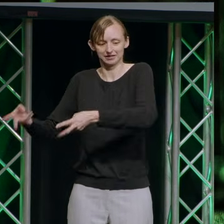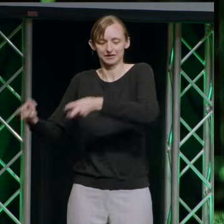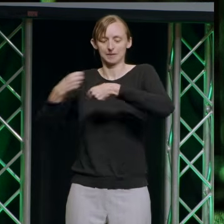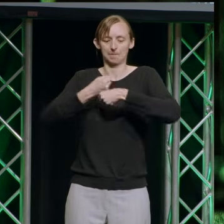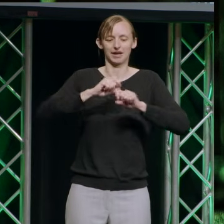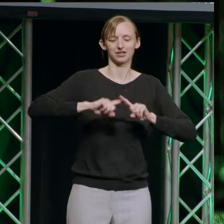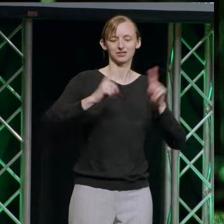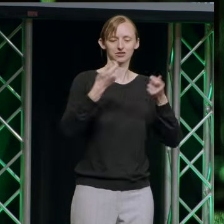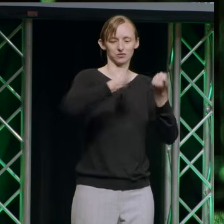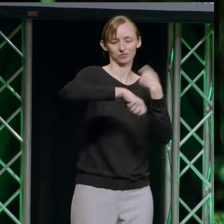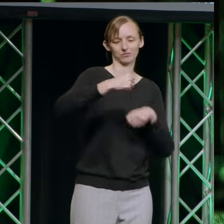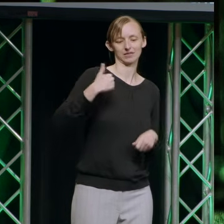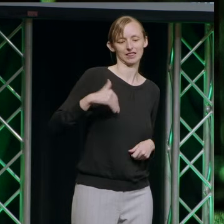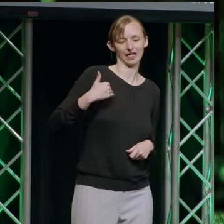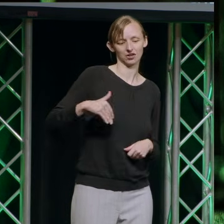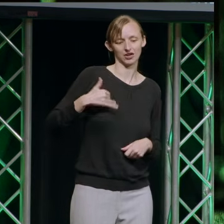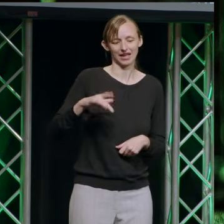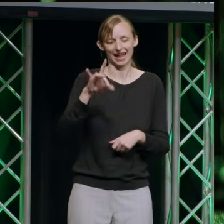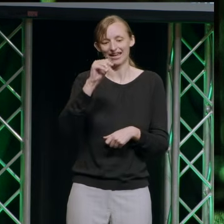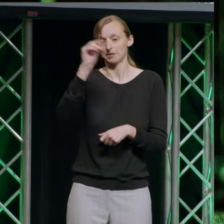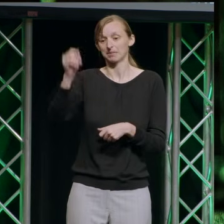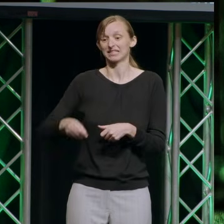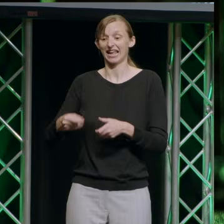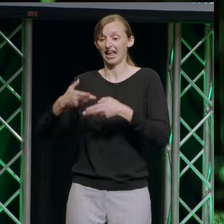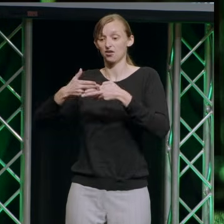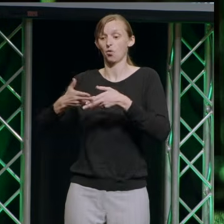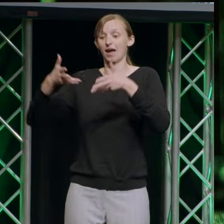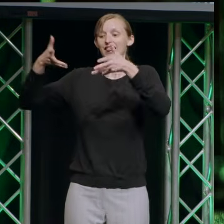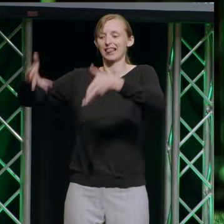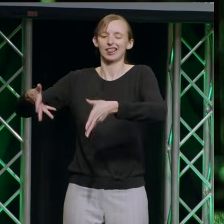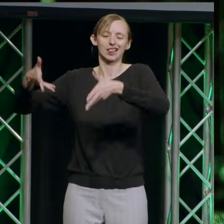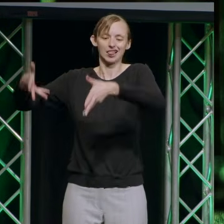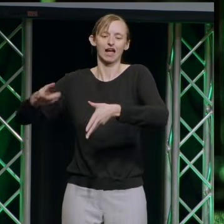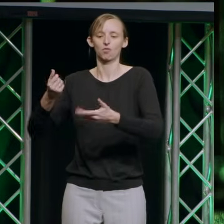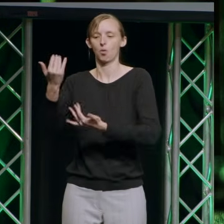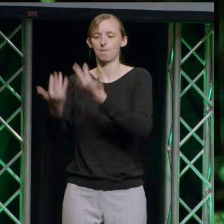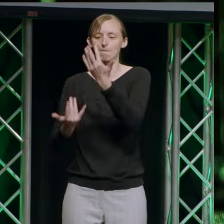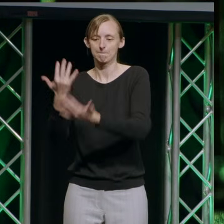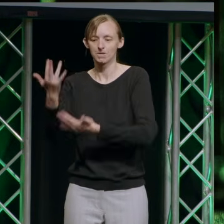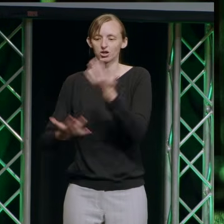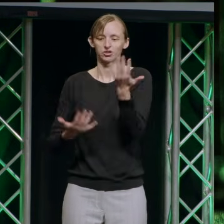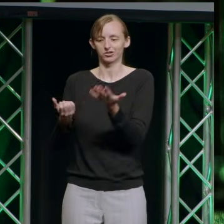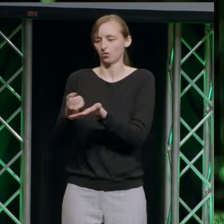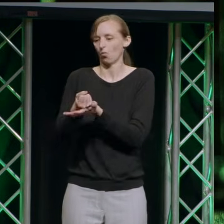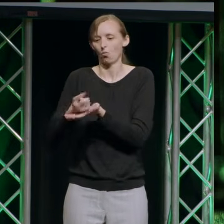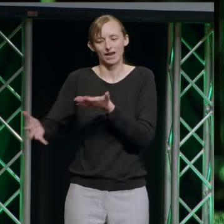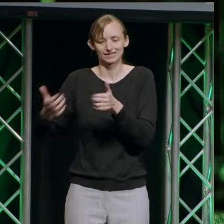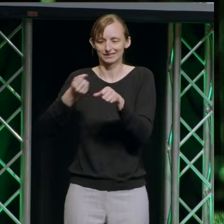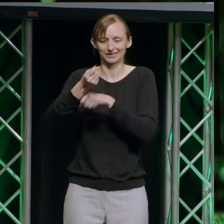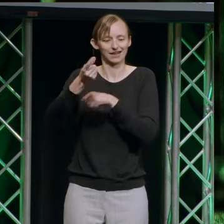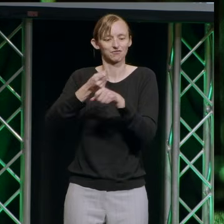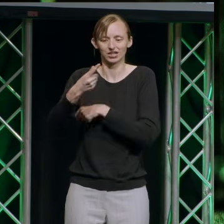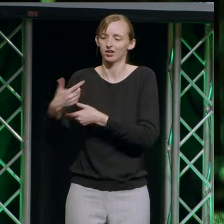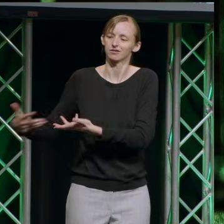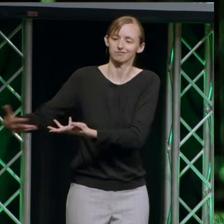this plant, by weight, is left or burned or wasted every harvest, and we want to use this